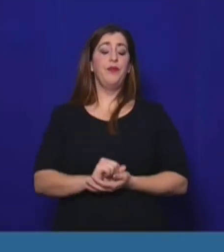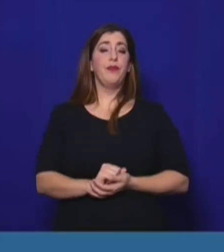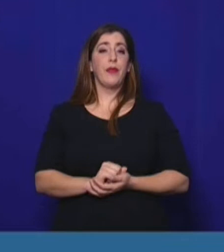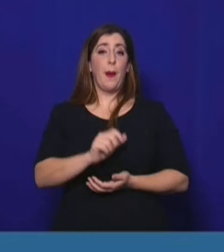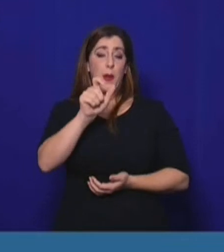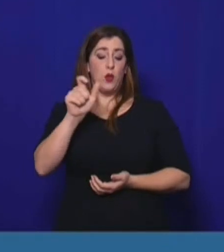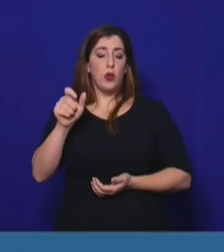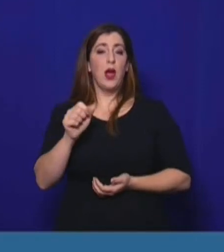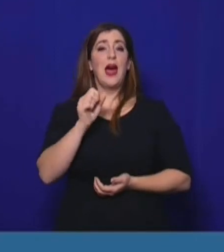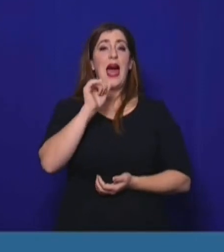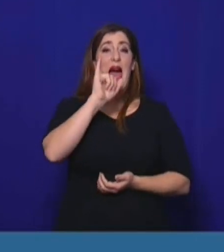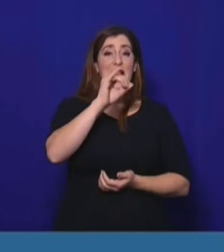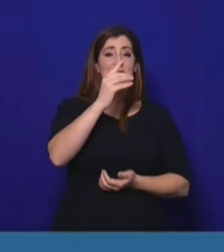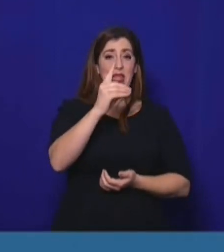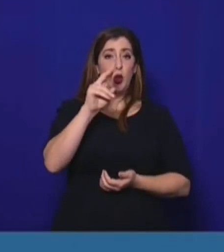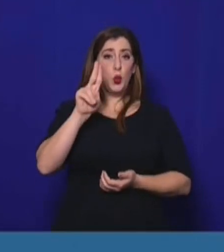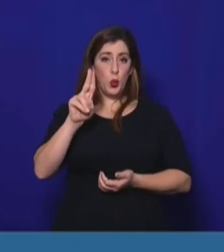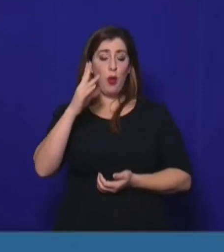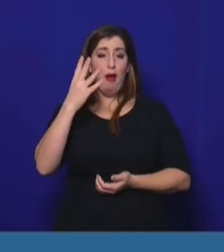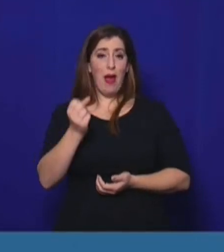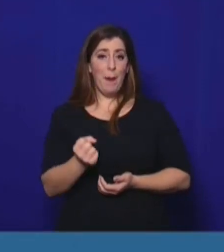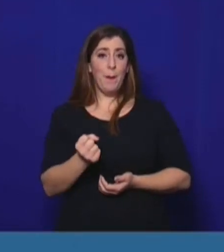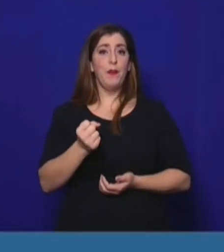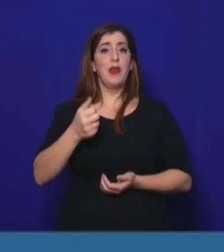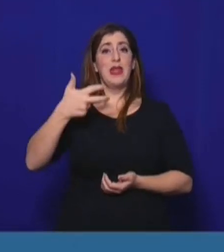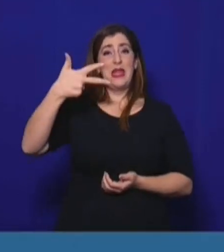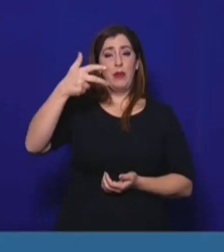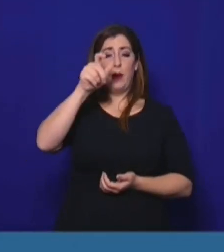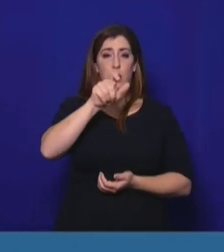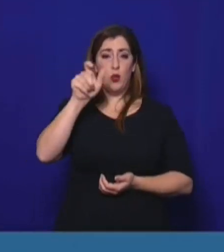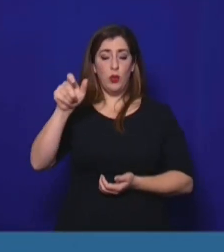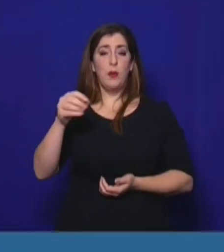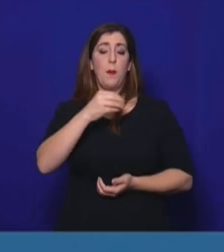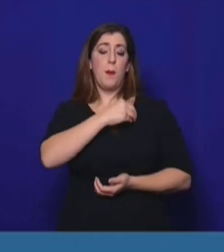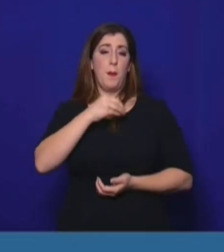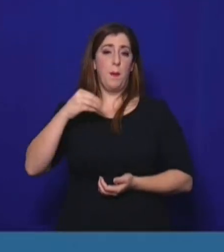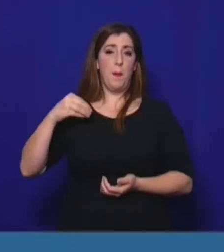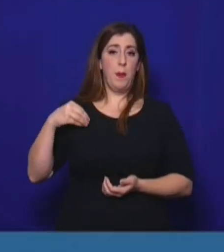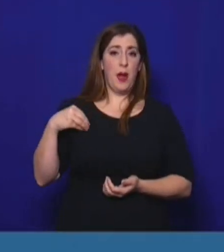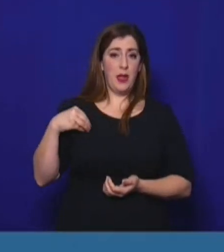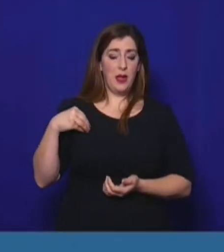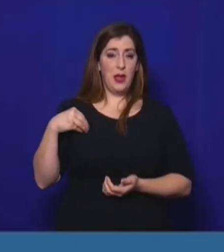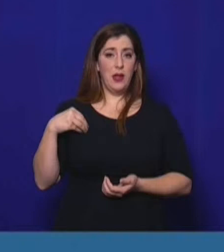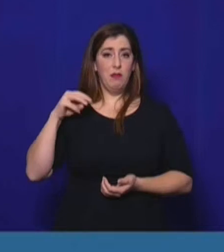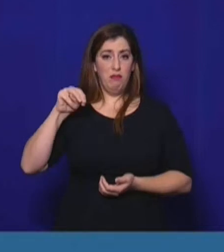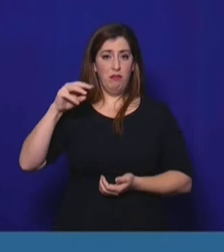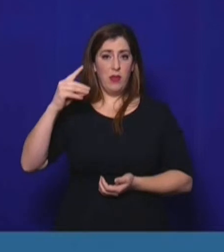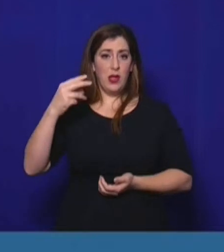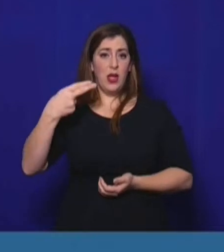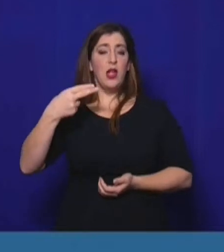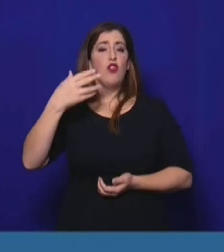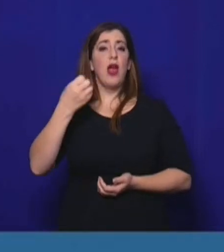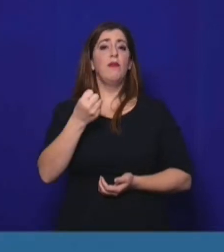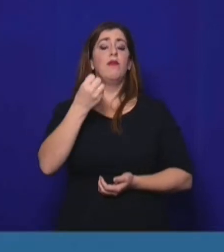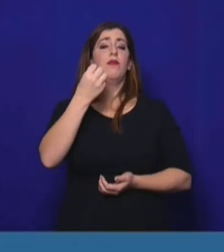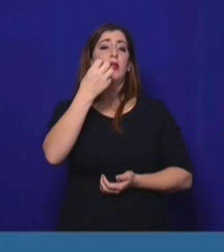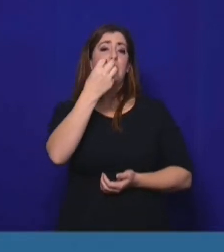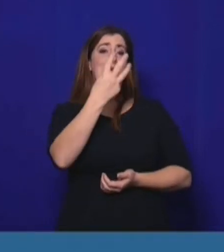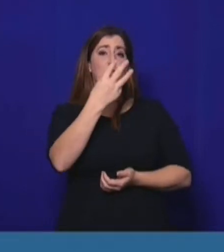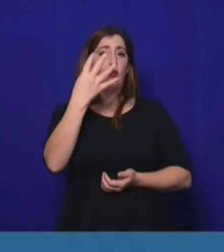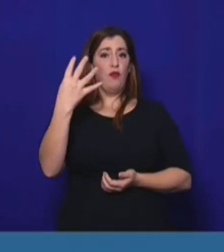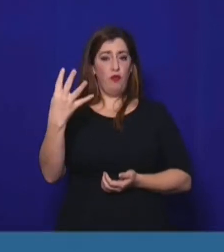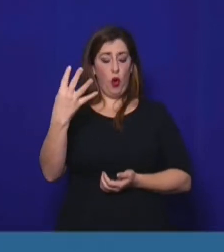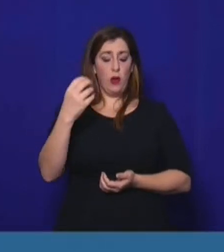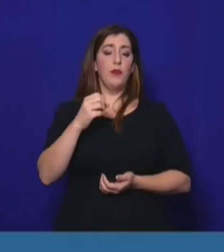Unit ta' Mater Dei hemm 8 persuni, Mater Dei hemm 34 persuna fil-wards l-oħrajn, Boffa